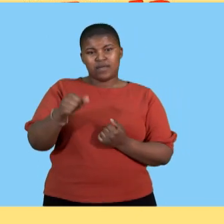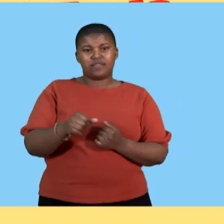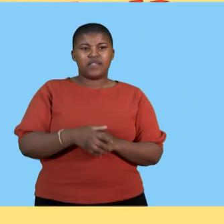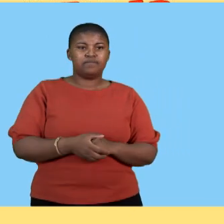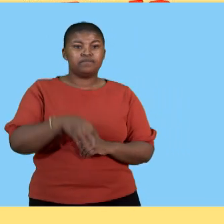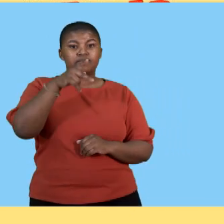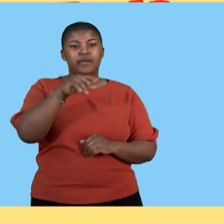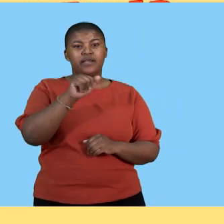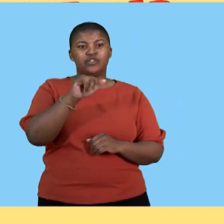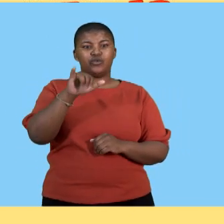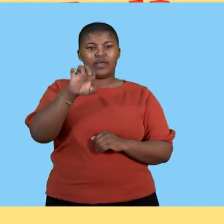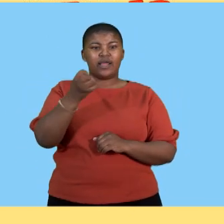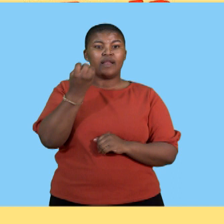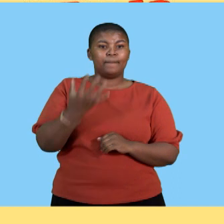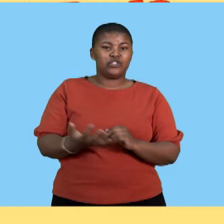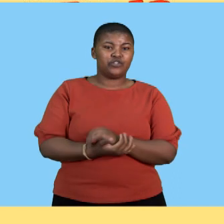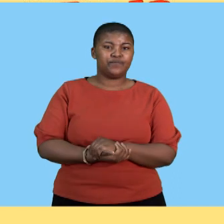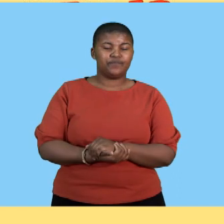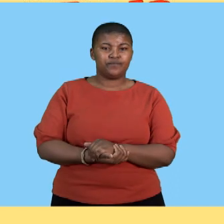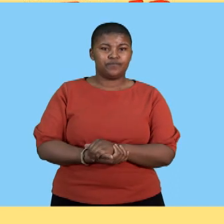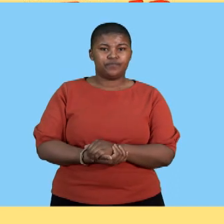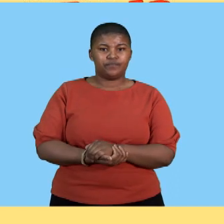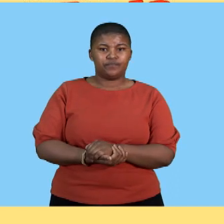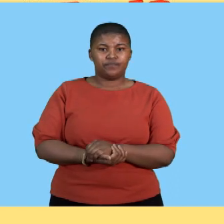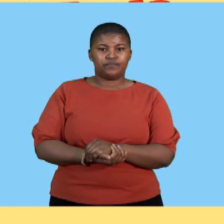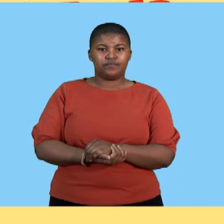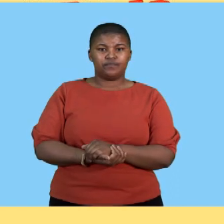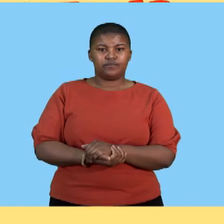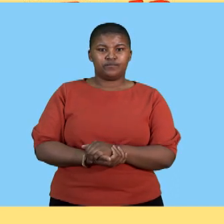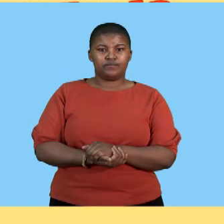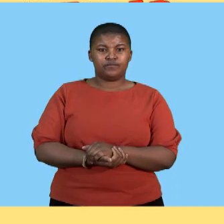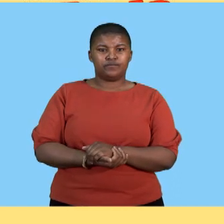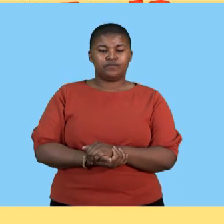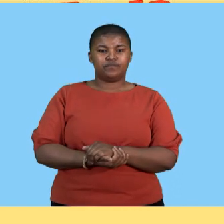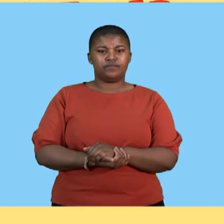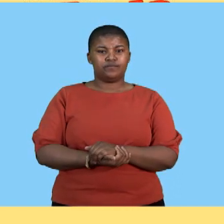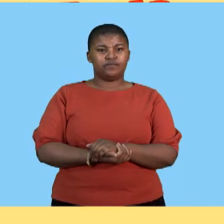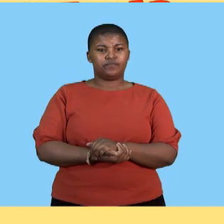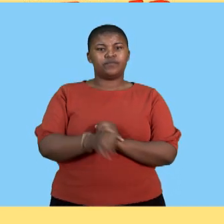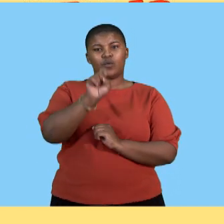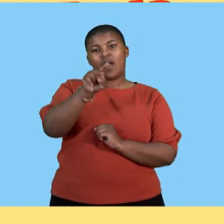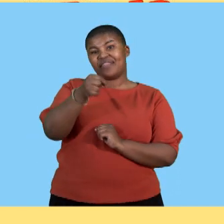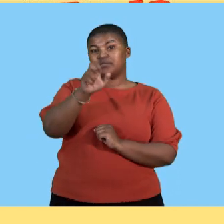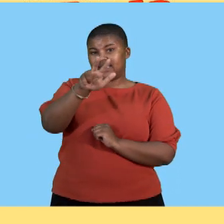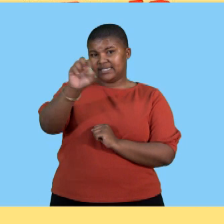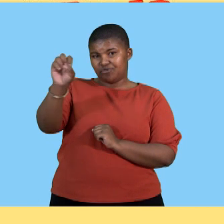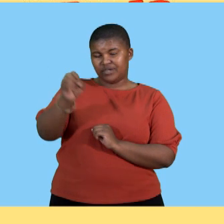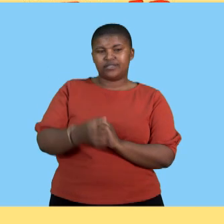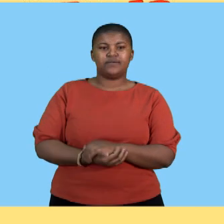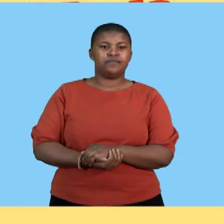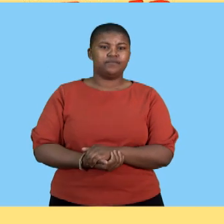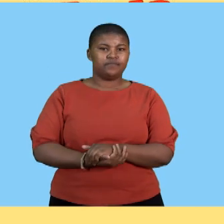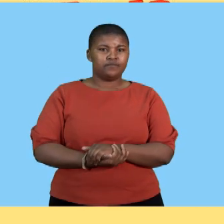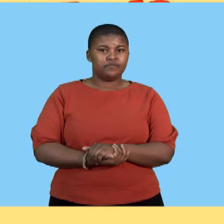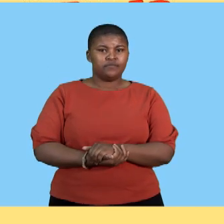amounts. Your pay as you earn comes into your trade and other payables. So I'll come here. Your pay as you earn is